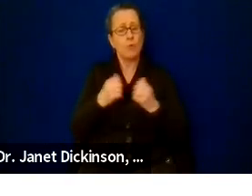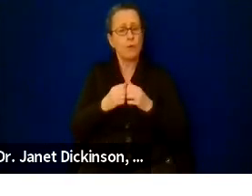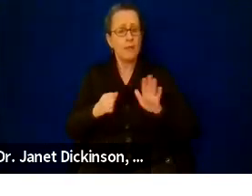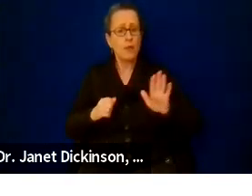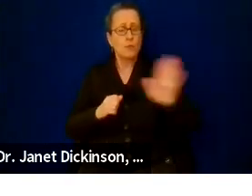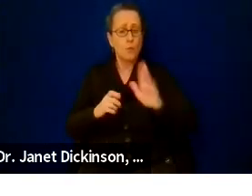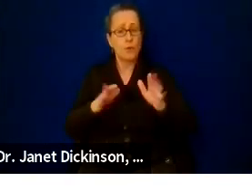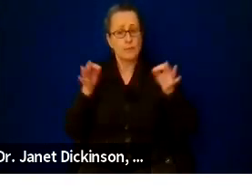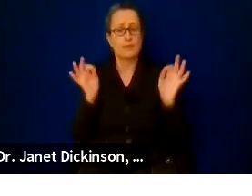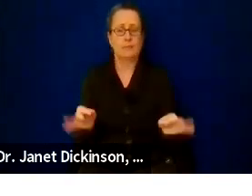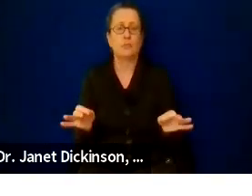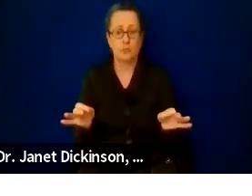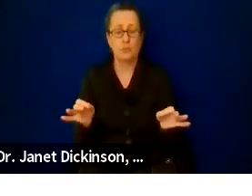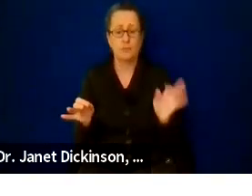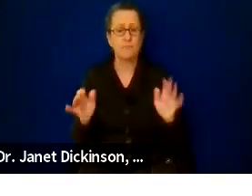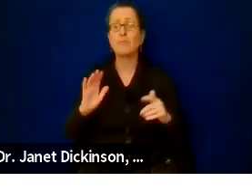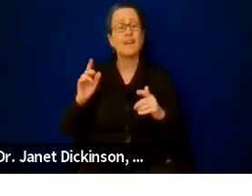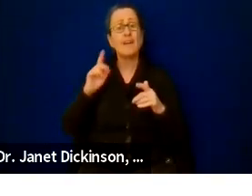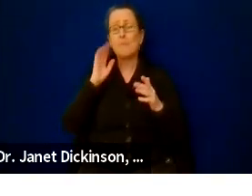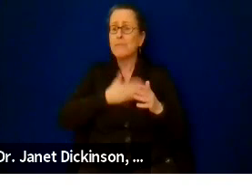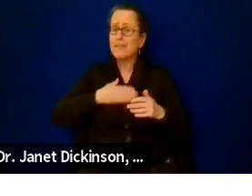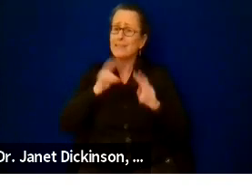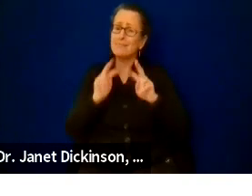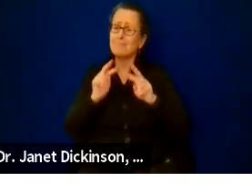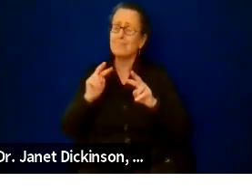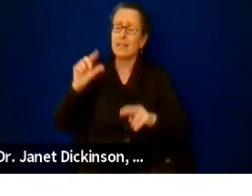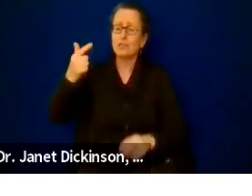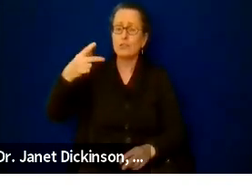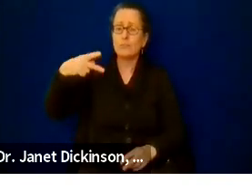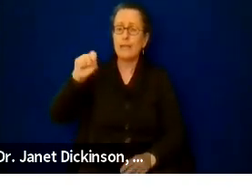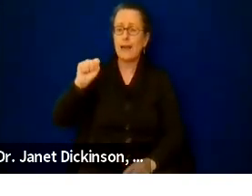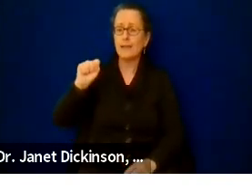our website. And if you haven't been there, again, it's